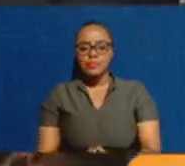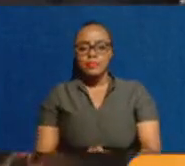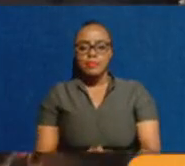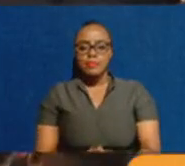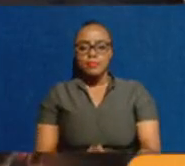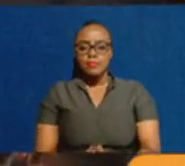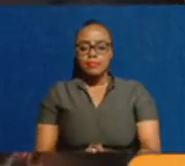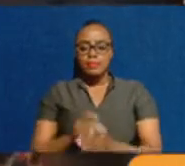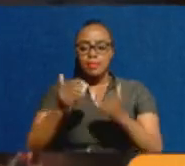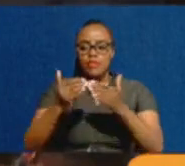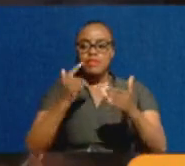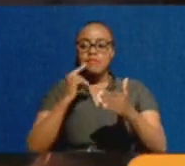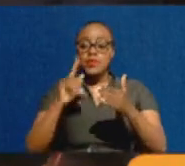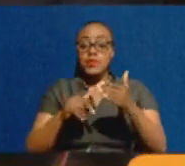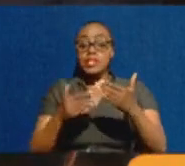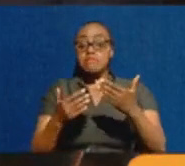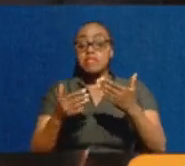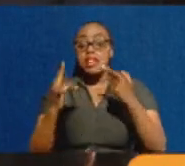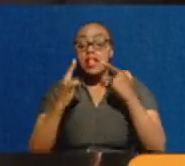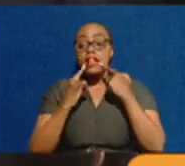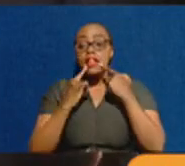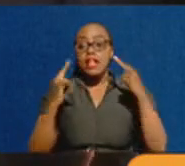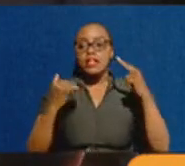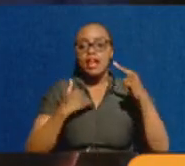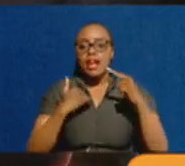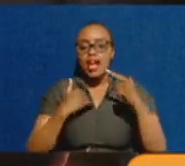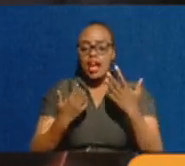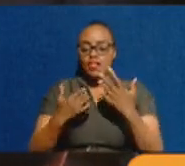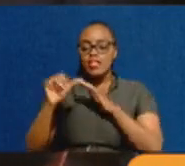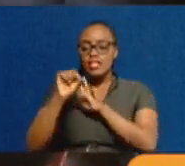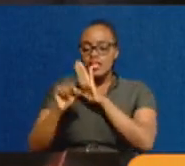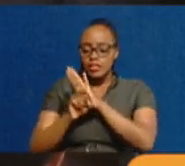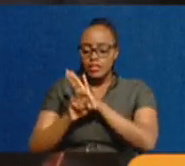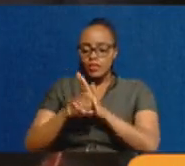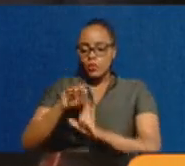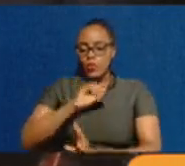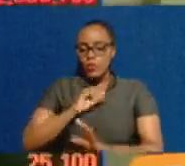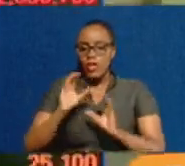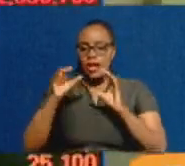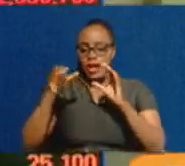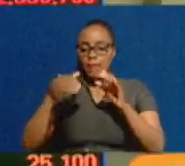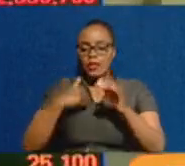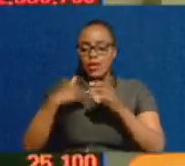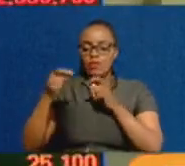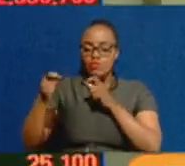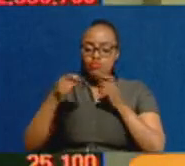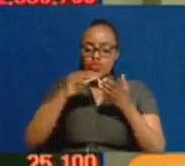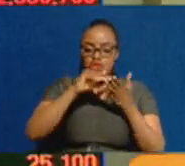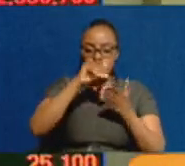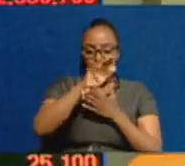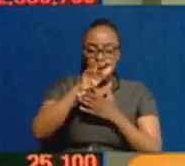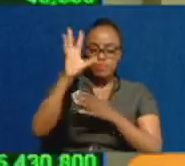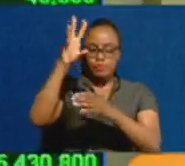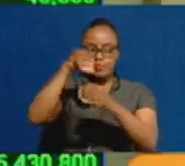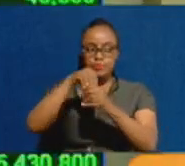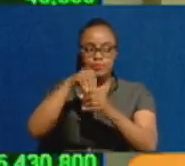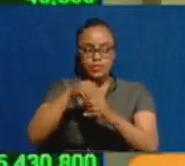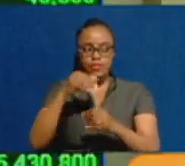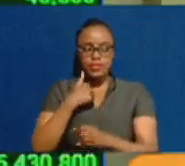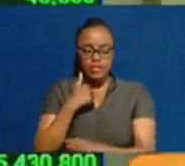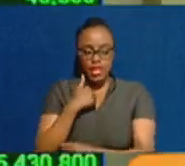As I said earlier, we have a... The announcement to have state-owned firms join the NSE is expected to attract more investors to the bows, which has had